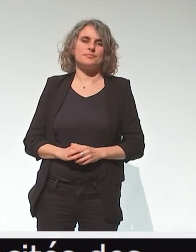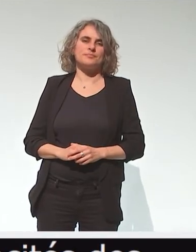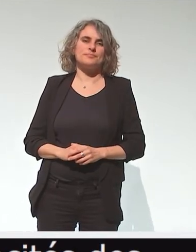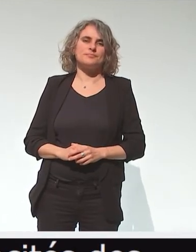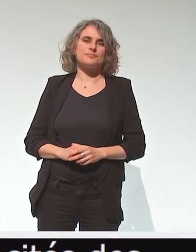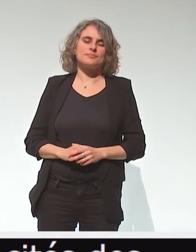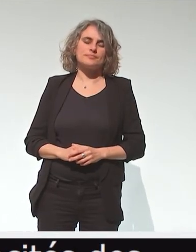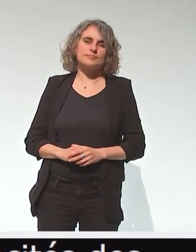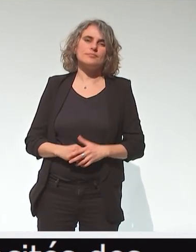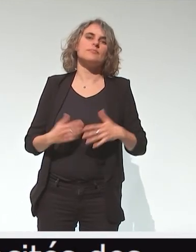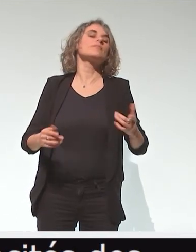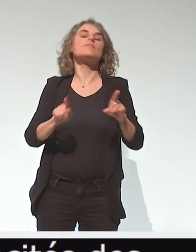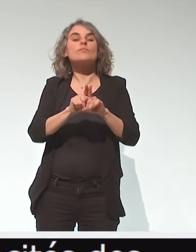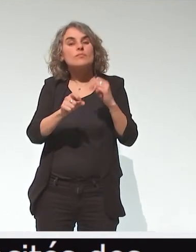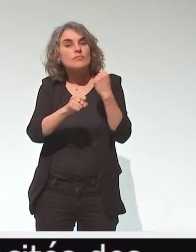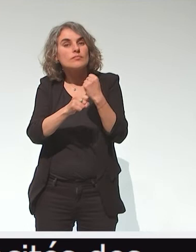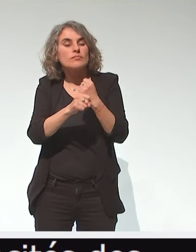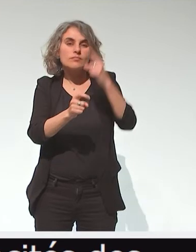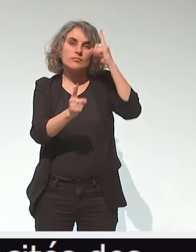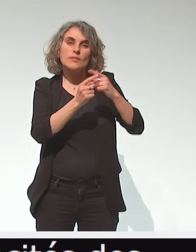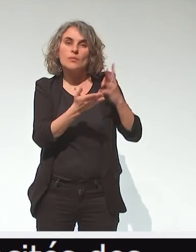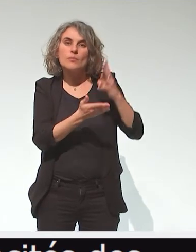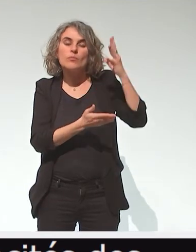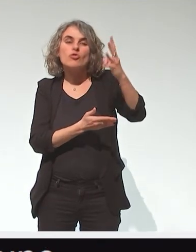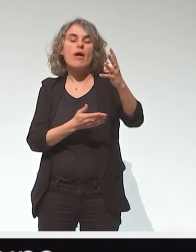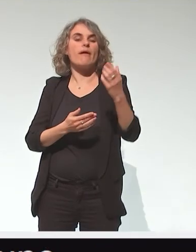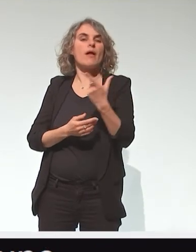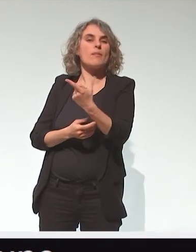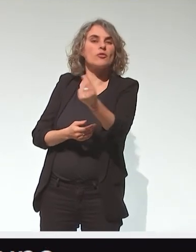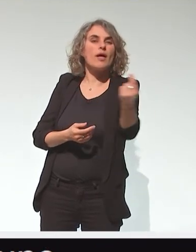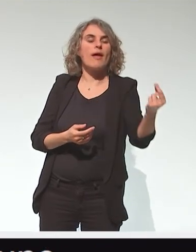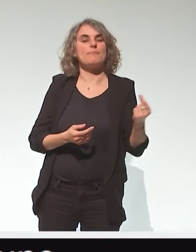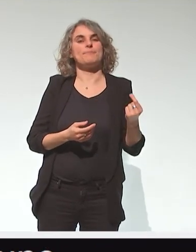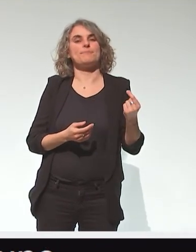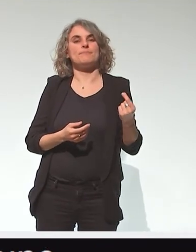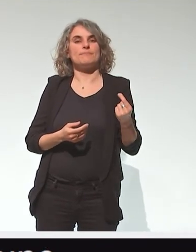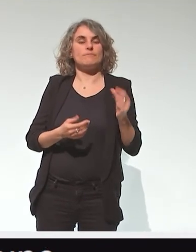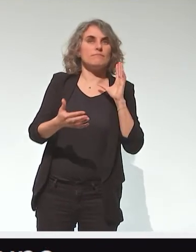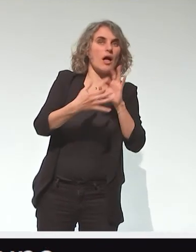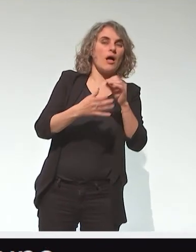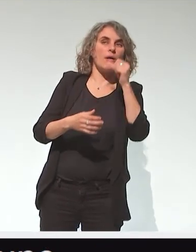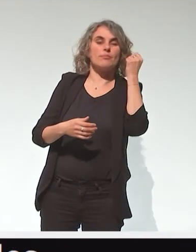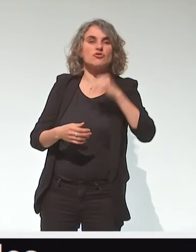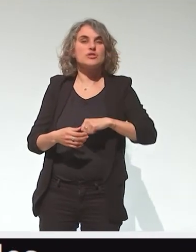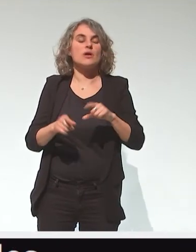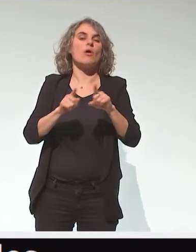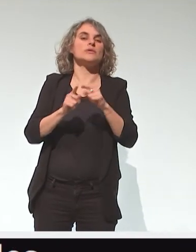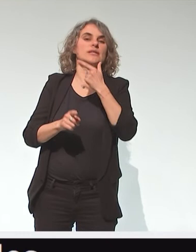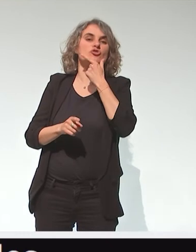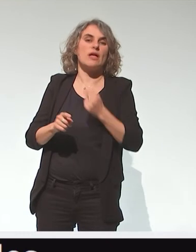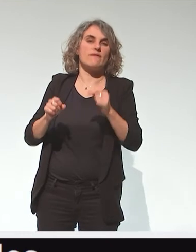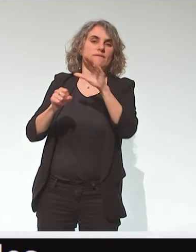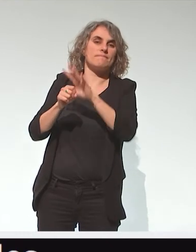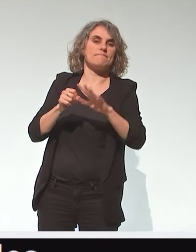the social ministries. Also work on partnership projects with Belgium